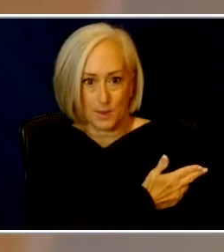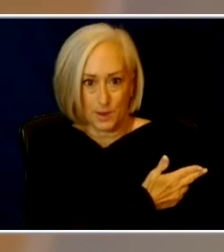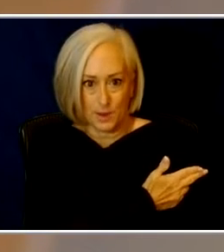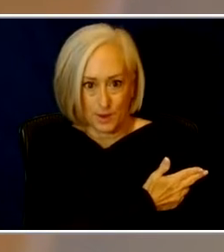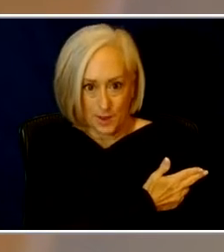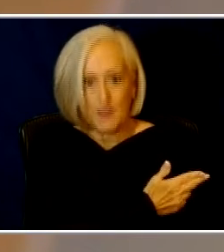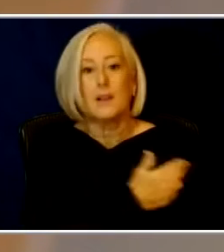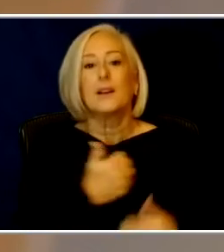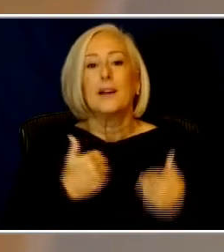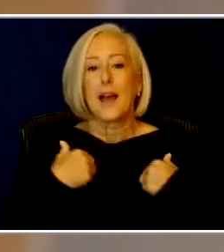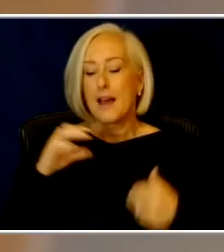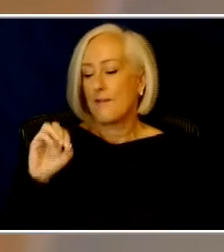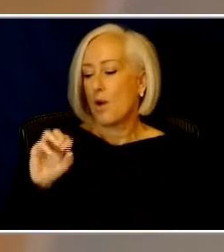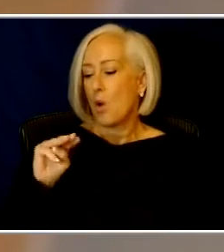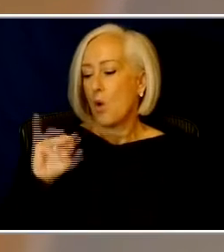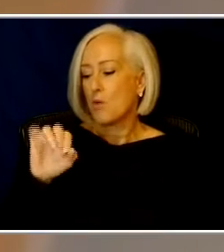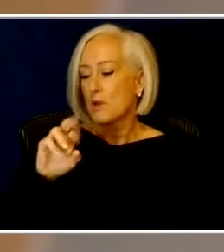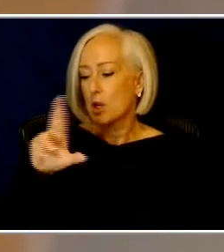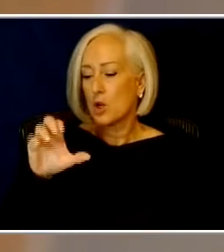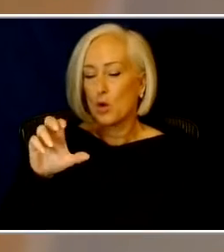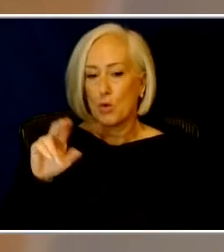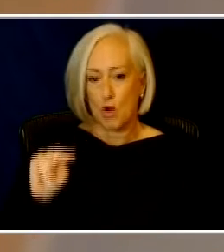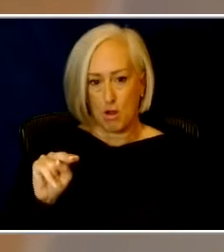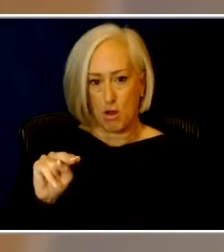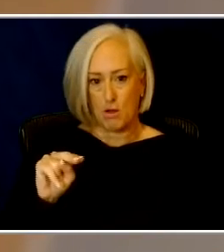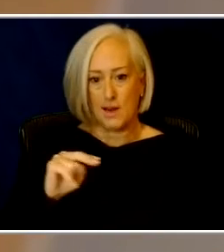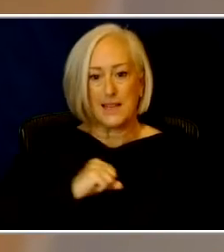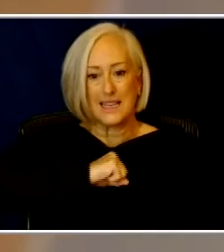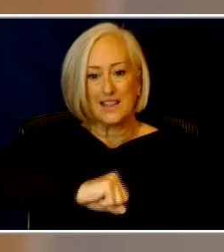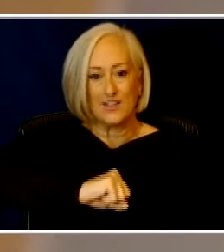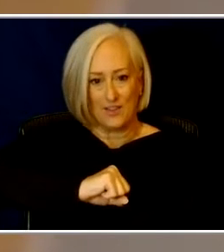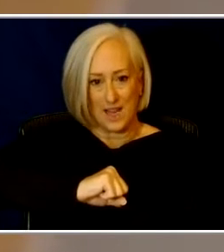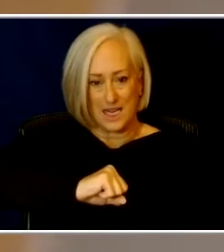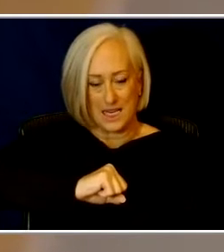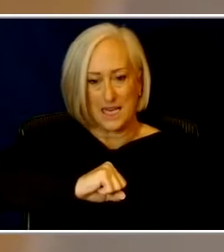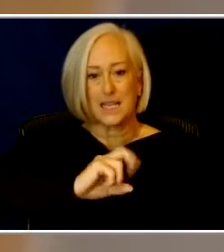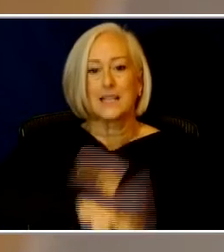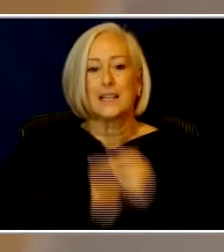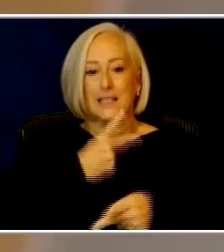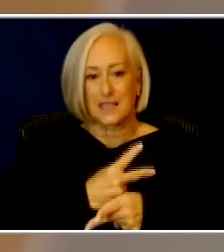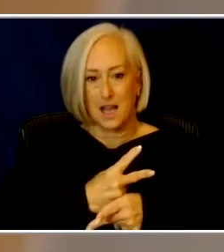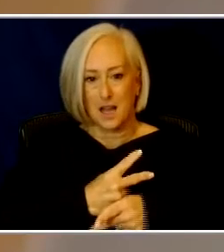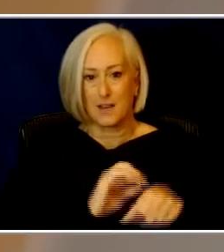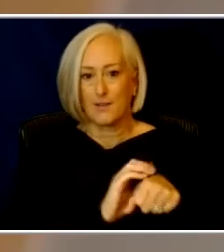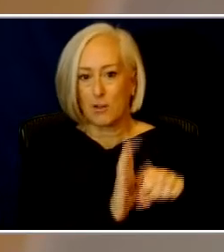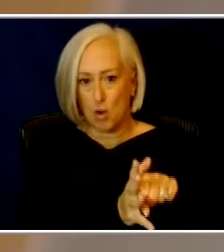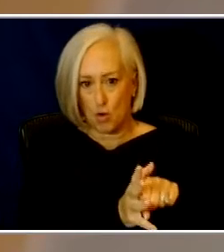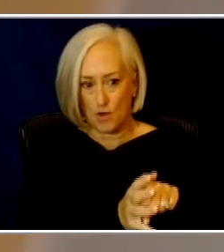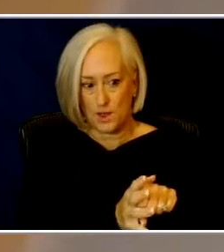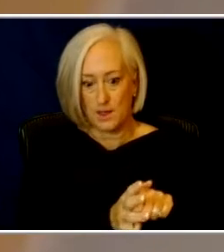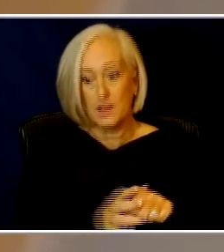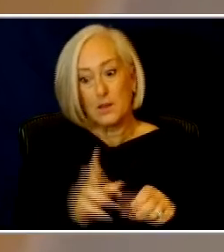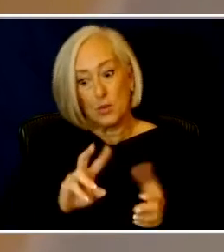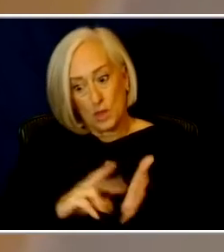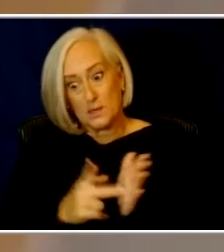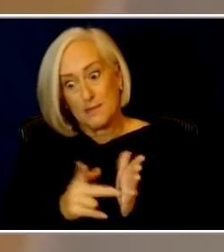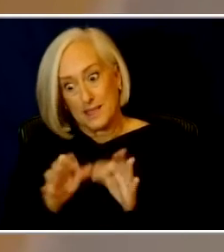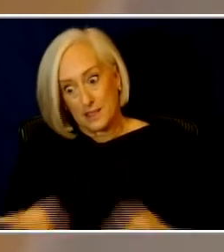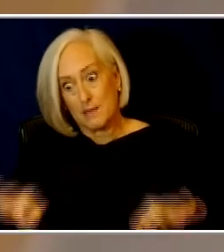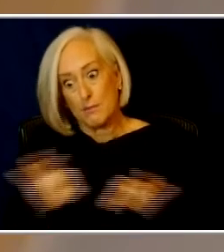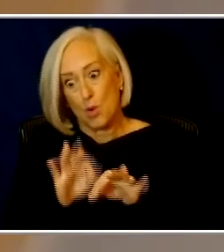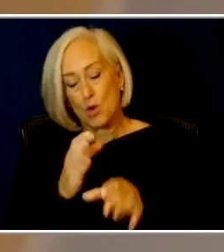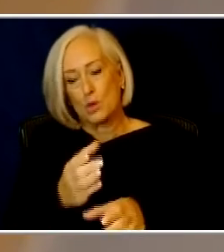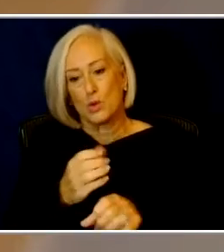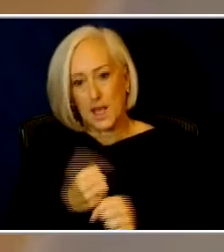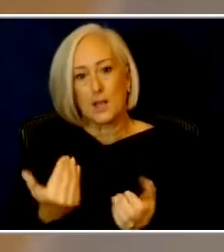Omicron spinoffs, and emphasizing the importance of getting the new bivalent vaccine. But we're